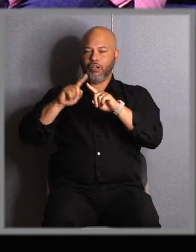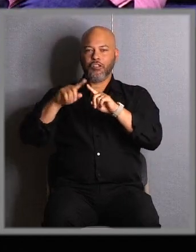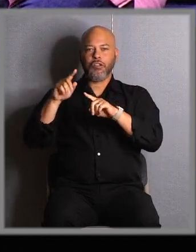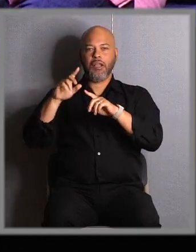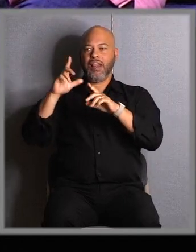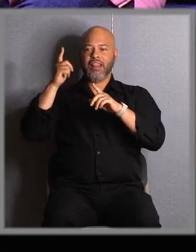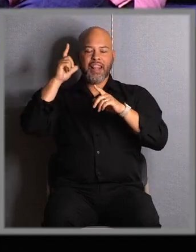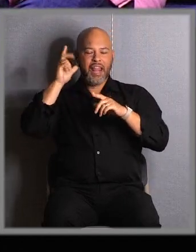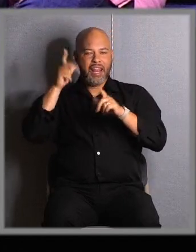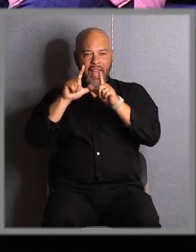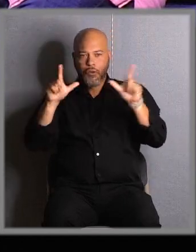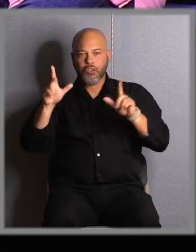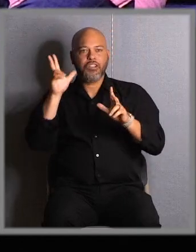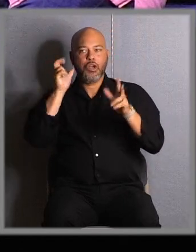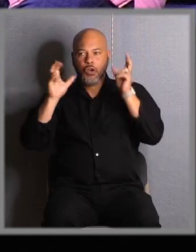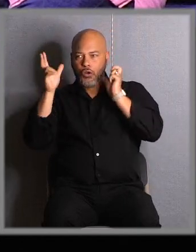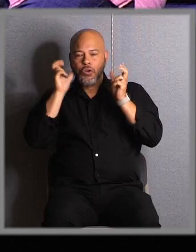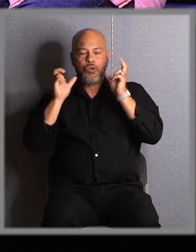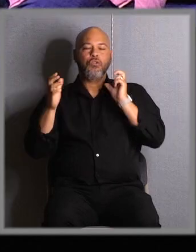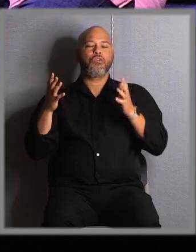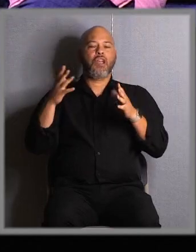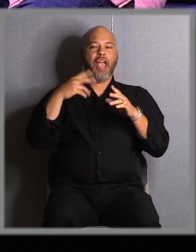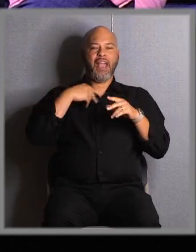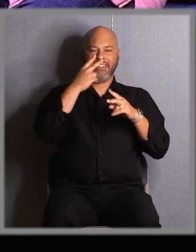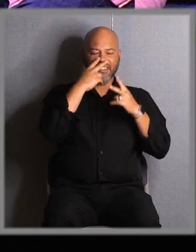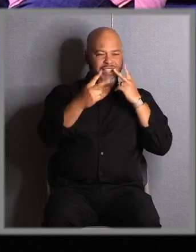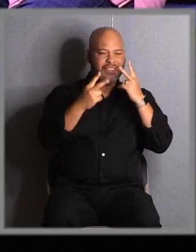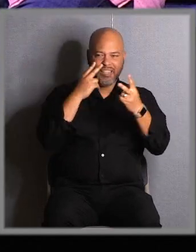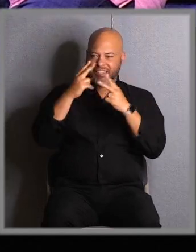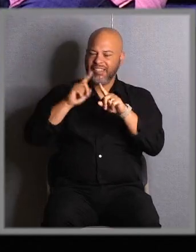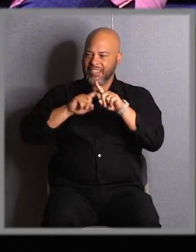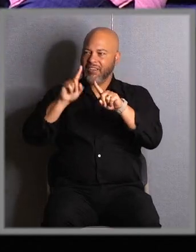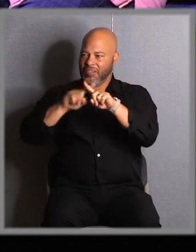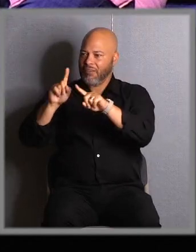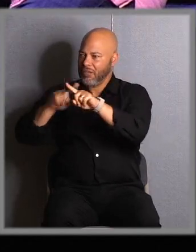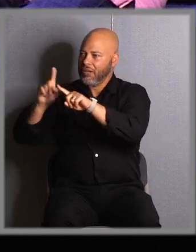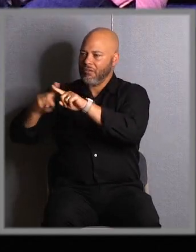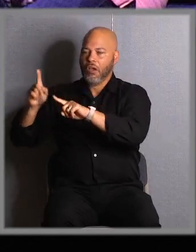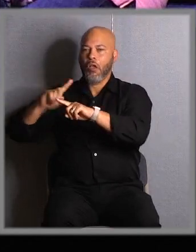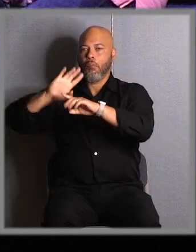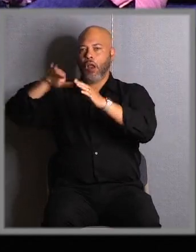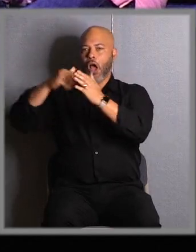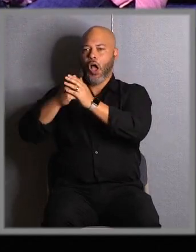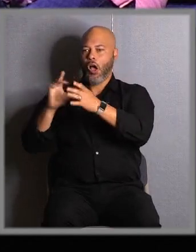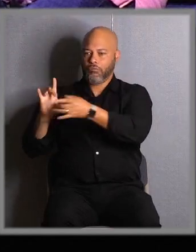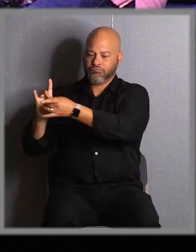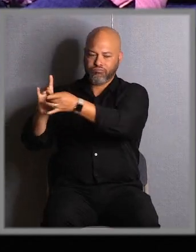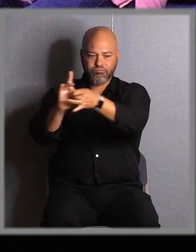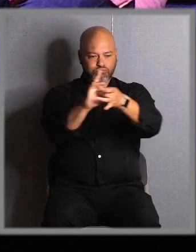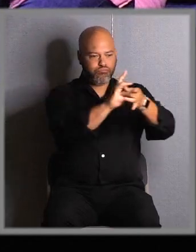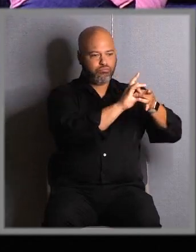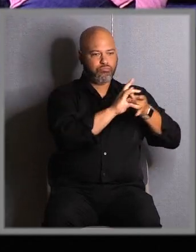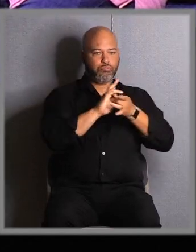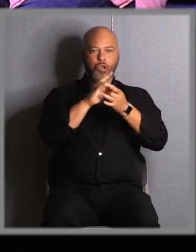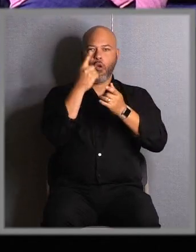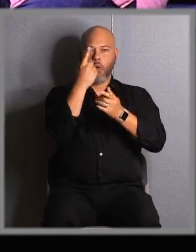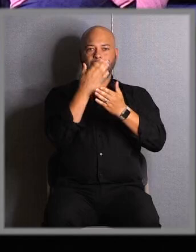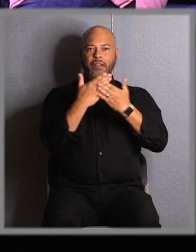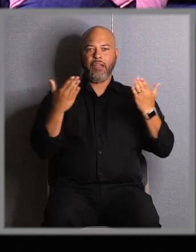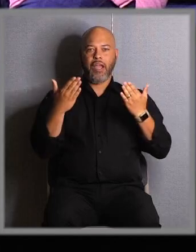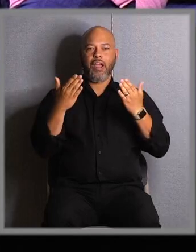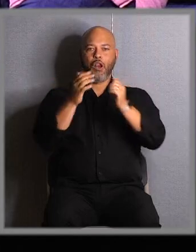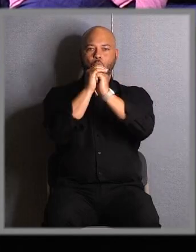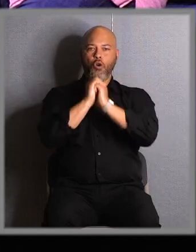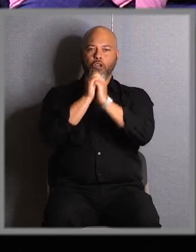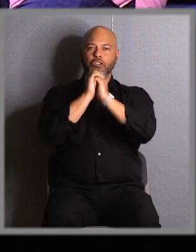different languages. He was seeing all these differences, but they were united in one common practice, and that was